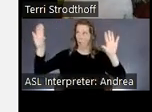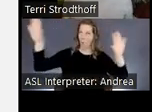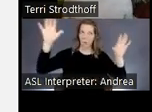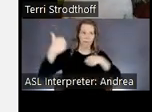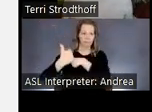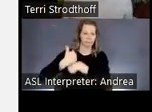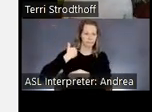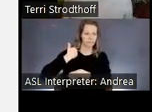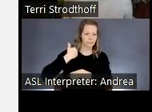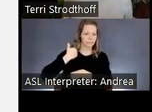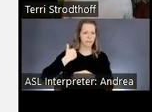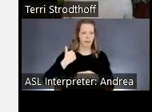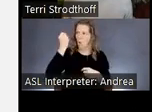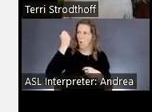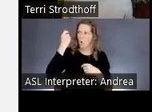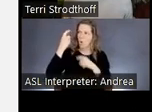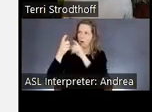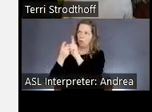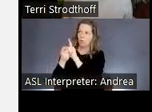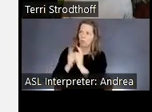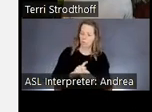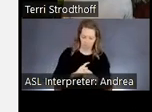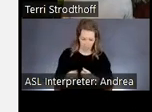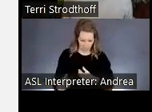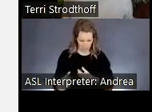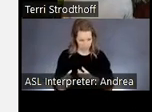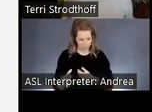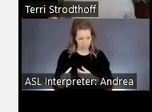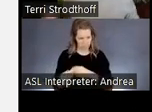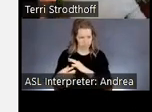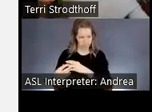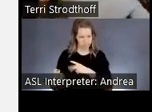fault, and we make sense of the world by